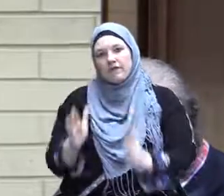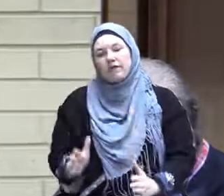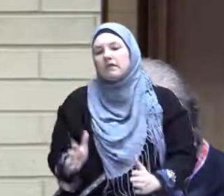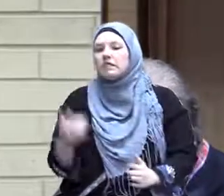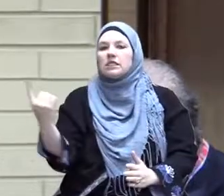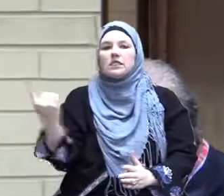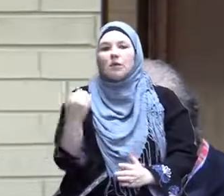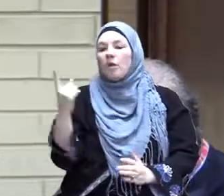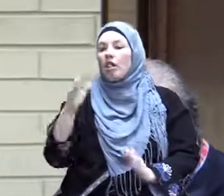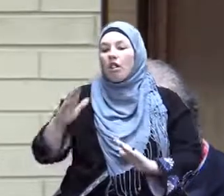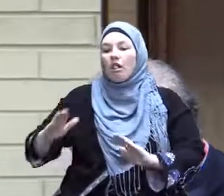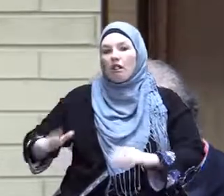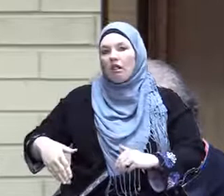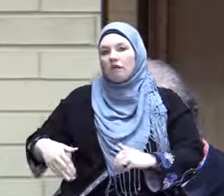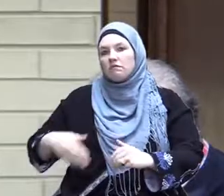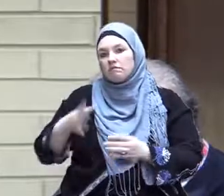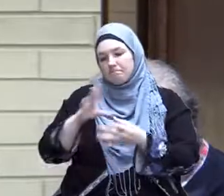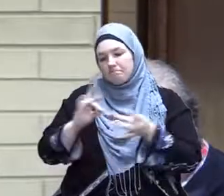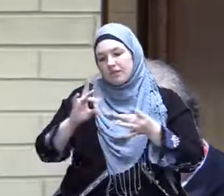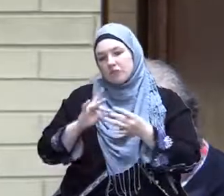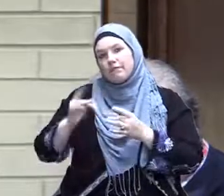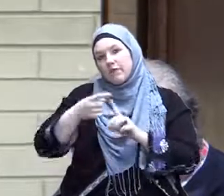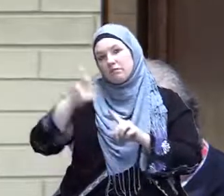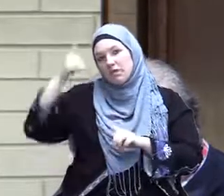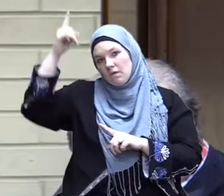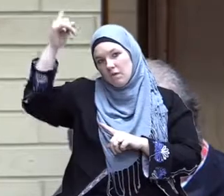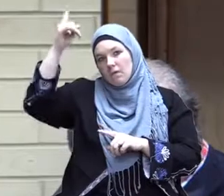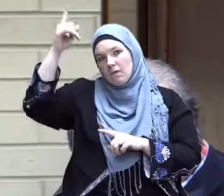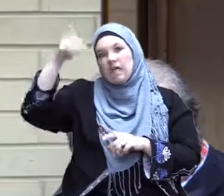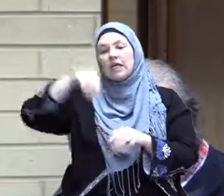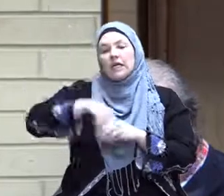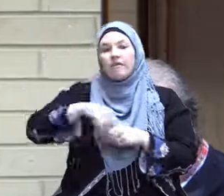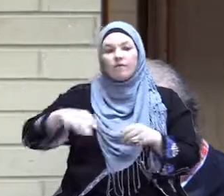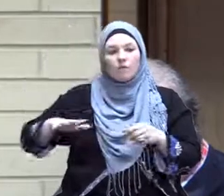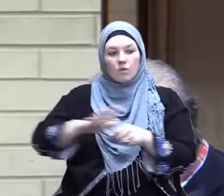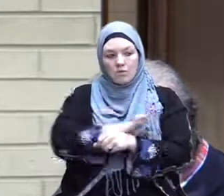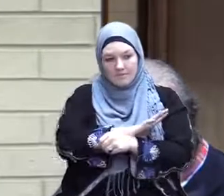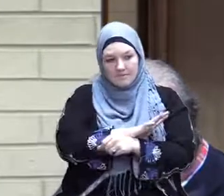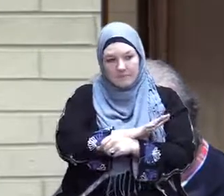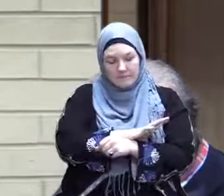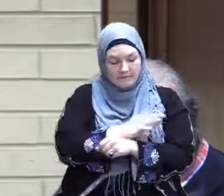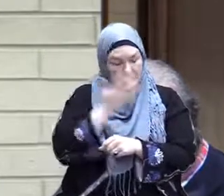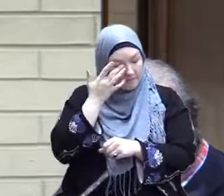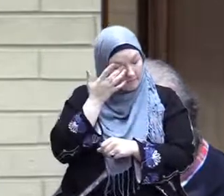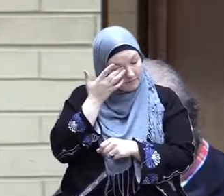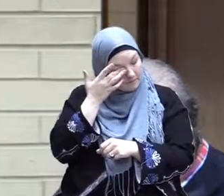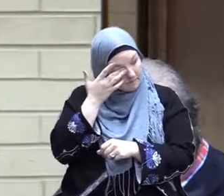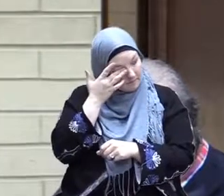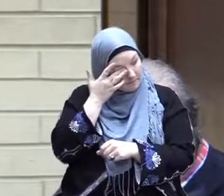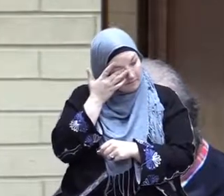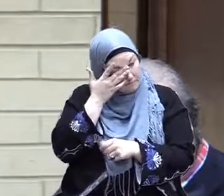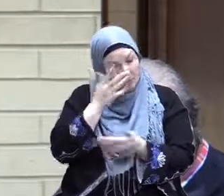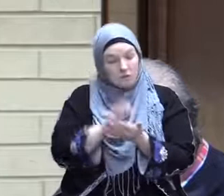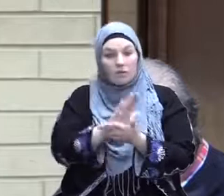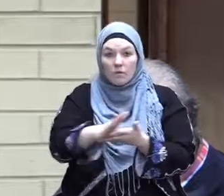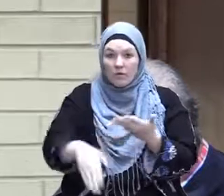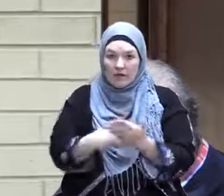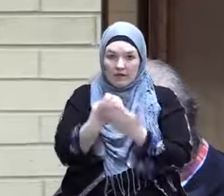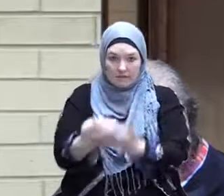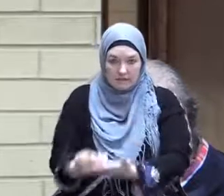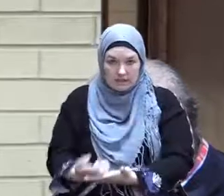not received the message in full, complete, with all its